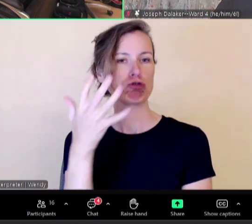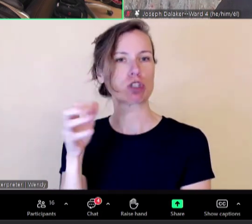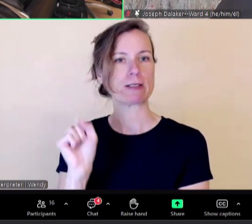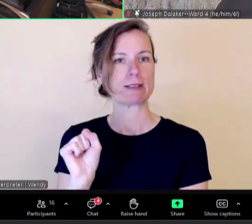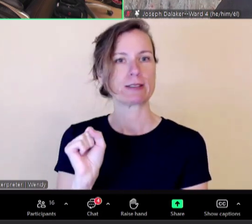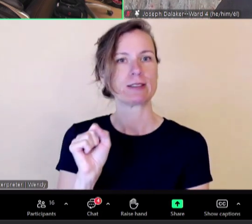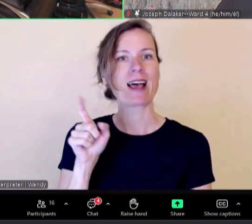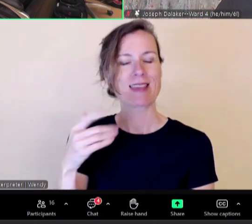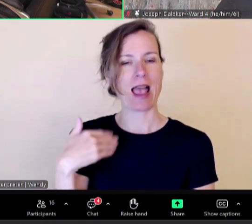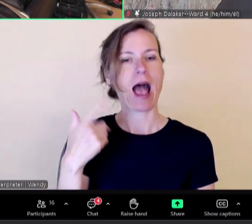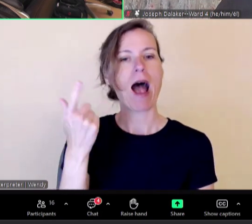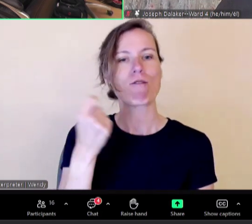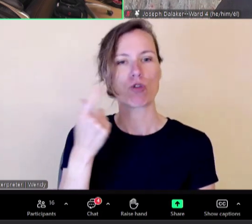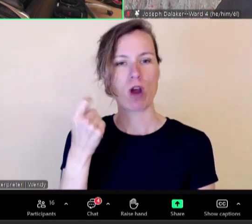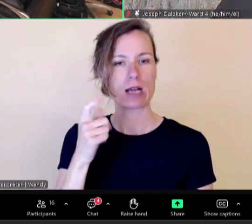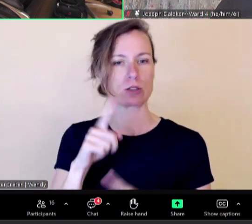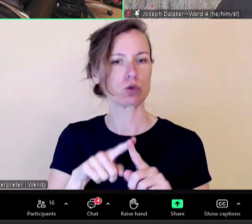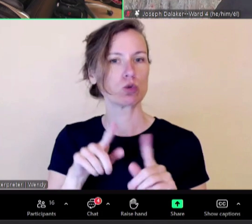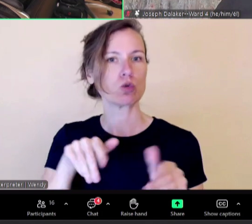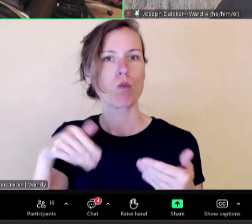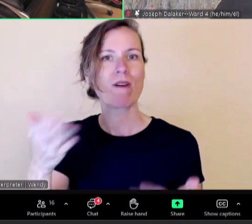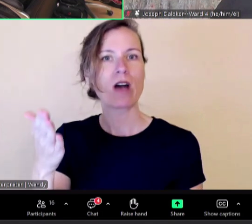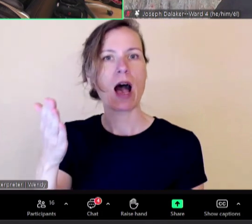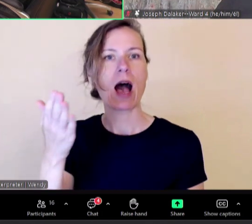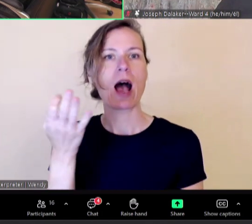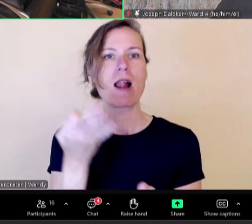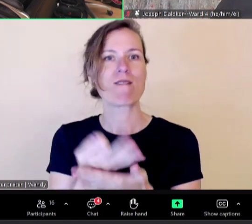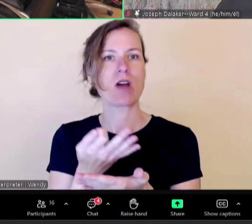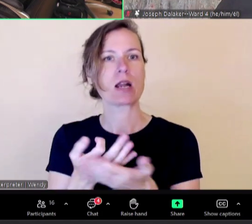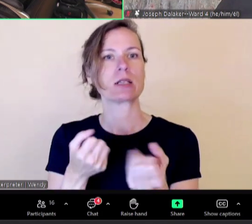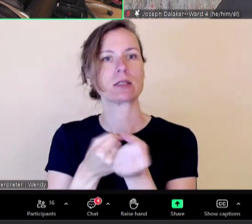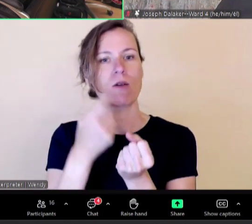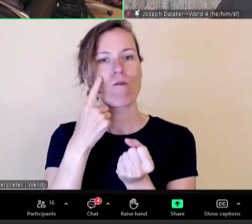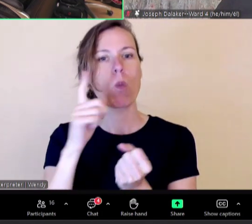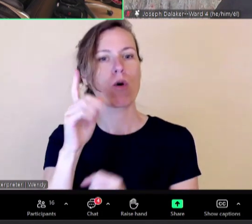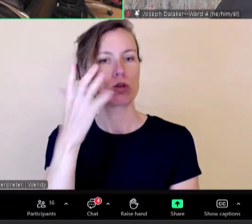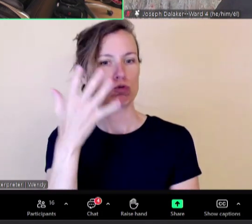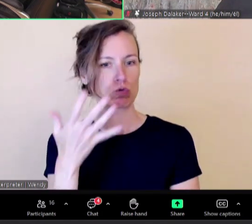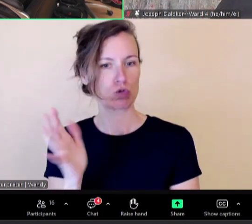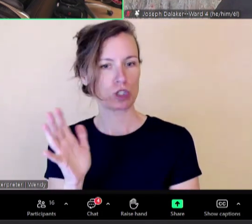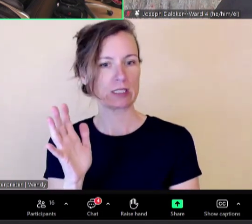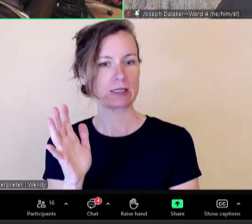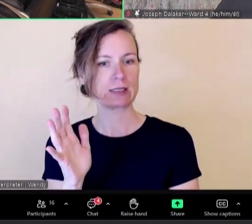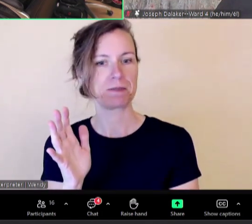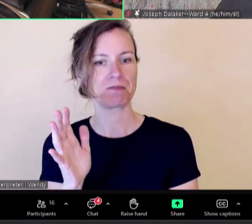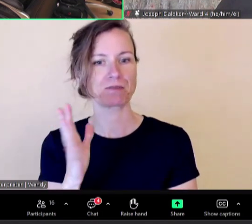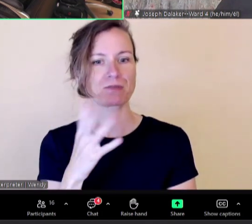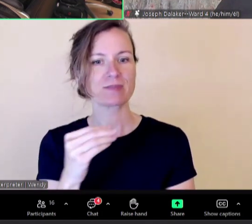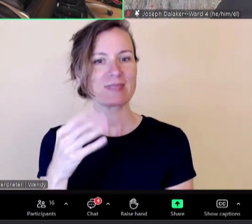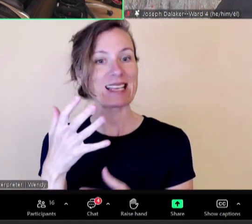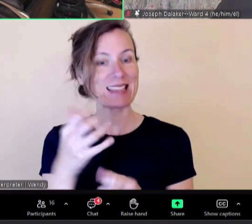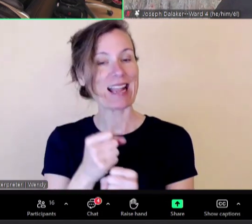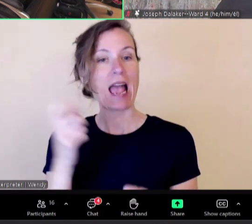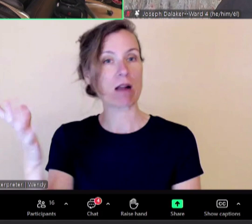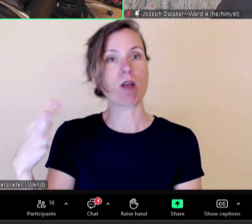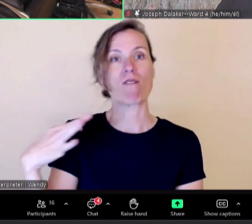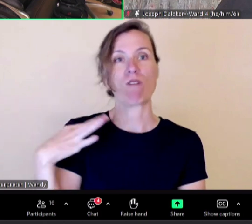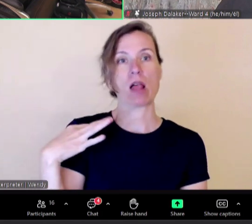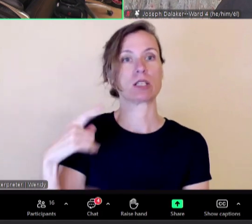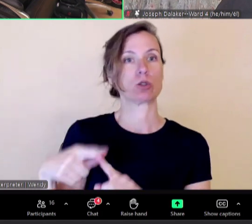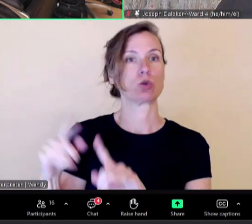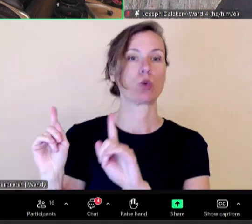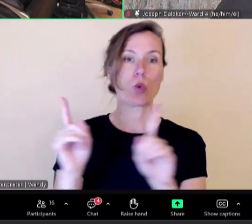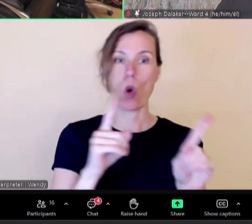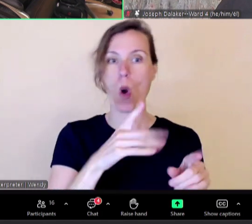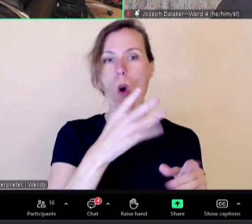to provide funding for trees, and then they get volunteers, and often Metro volunteers out to plant the trees. But